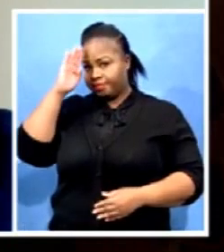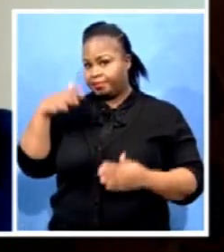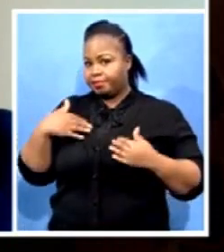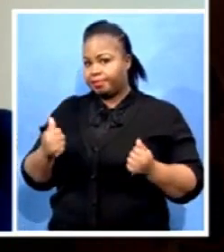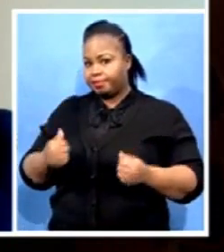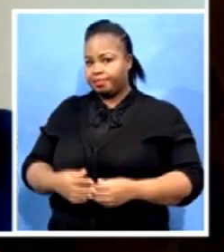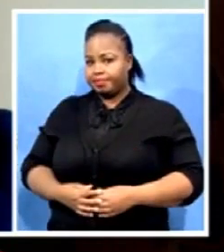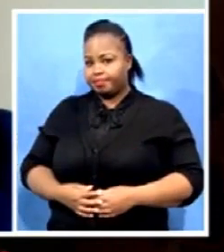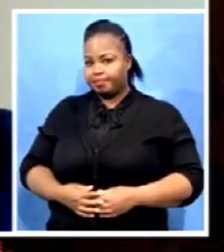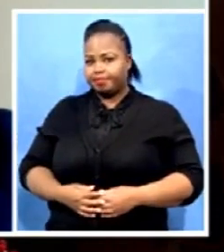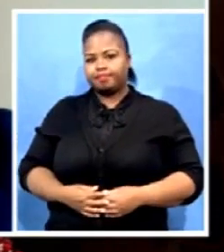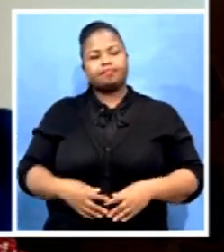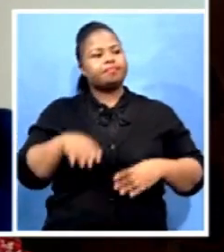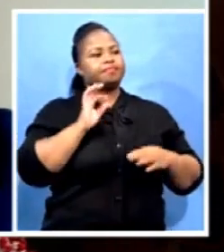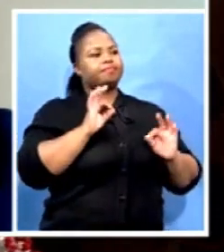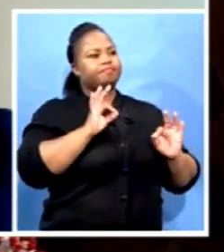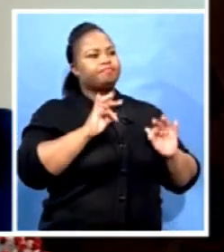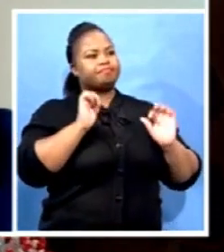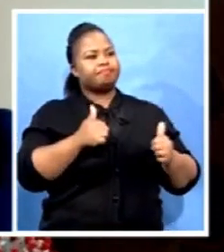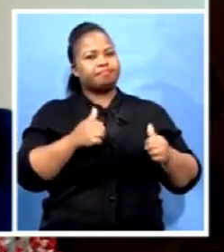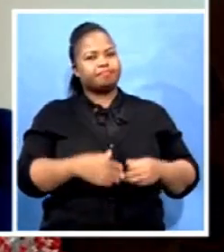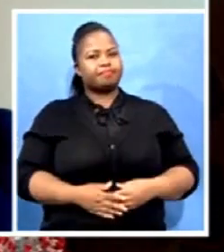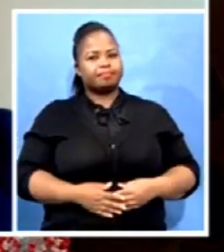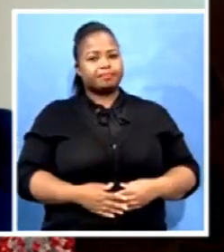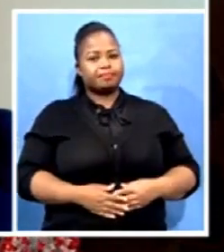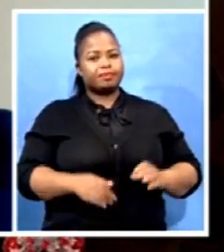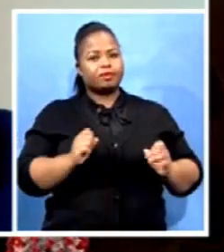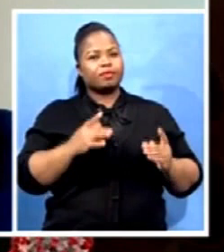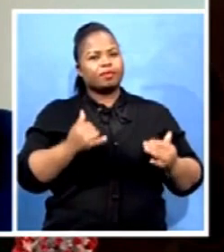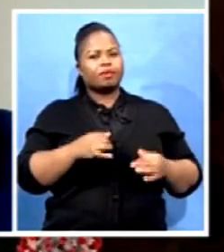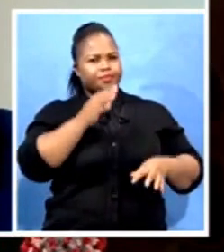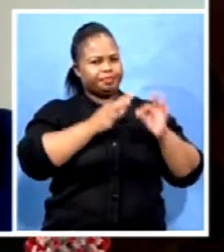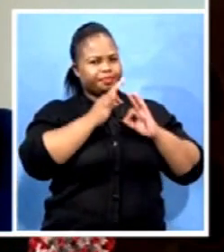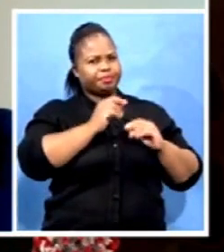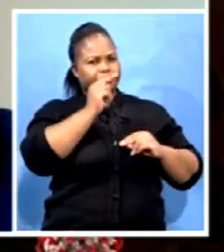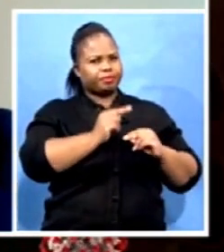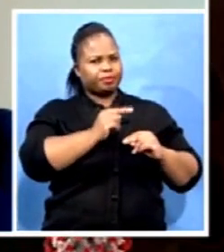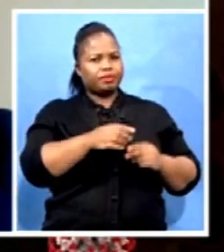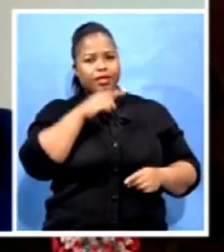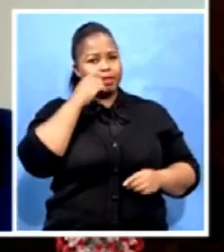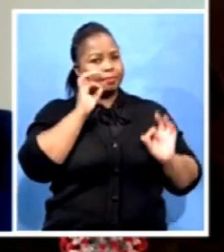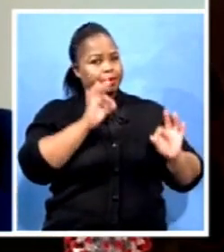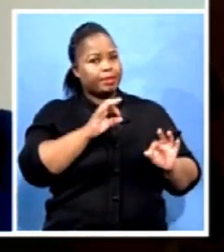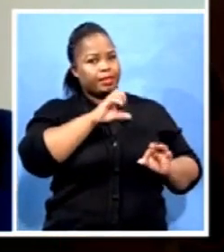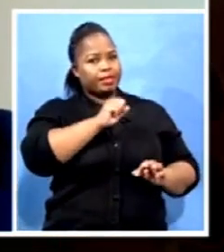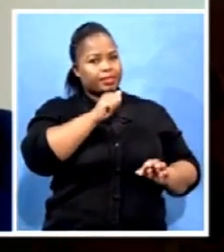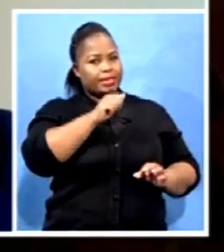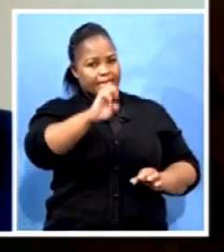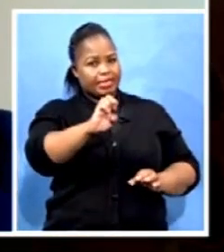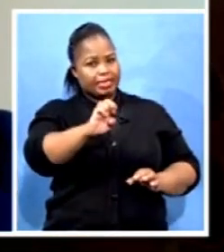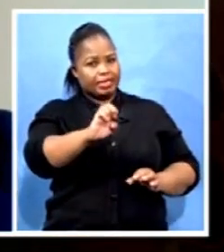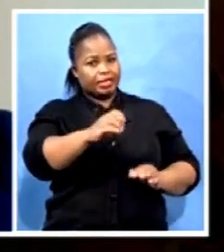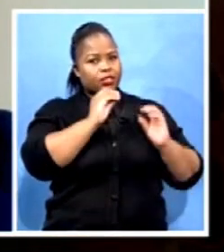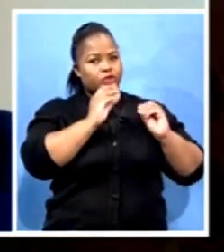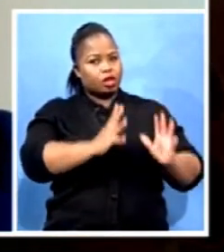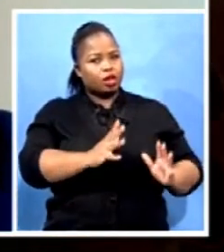I deserve. Tell me, just give us the name. Did I pronounce it right? Is this Ithute? Yes, that's